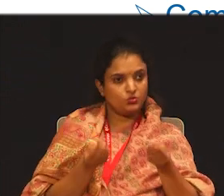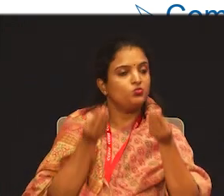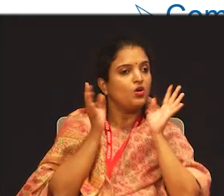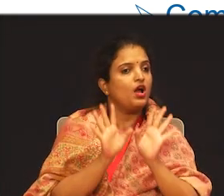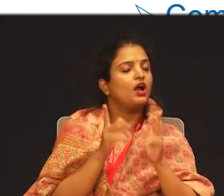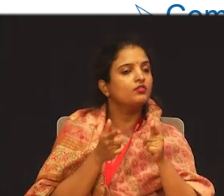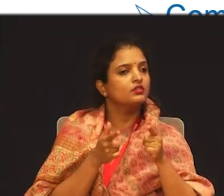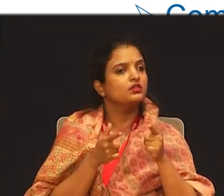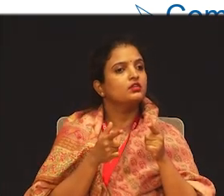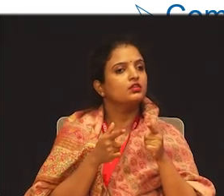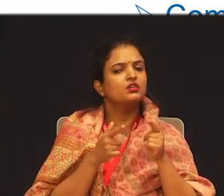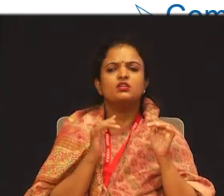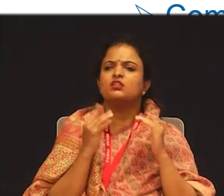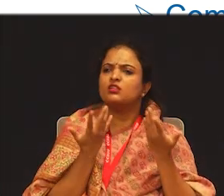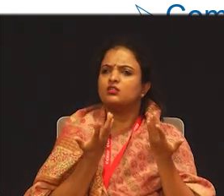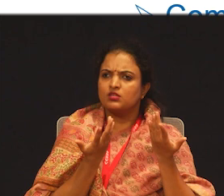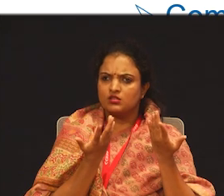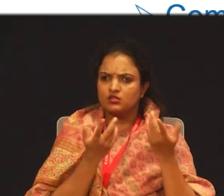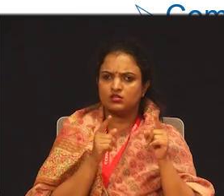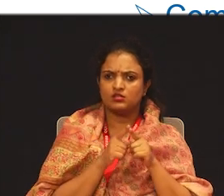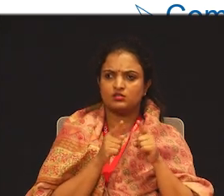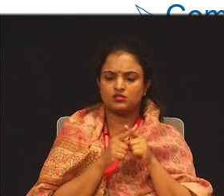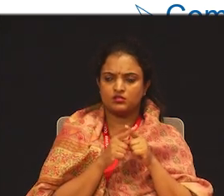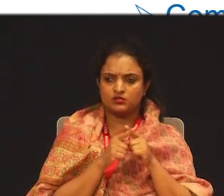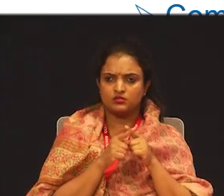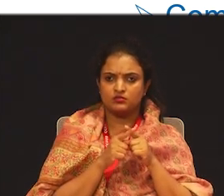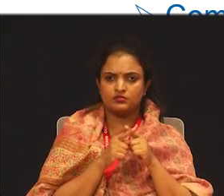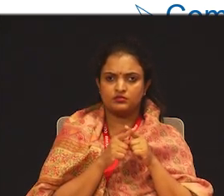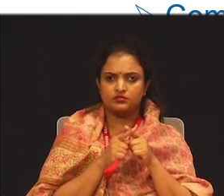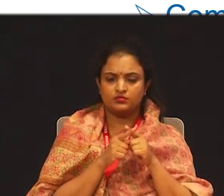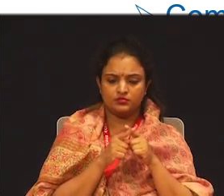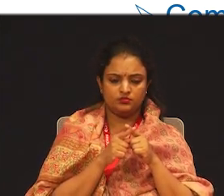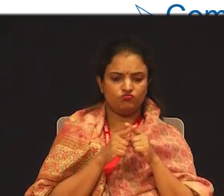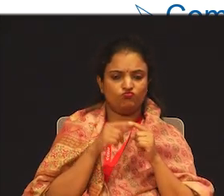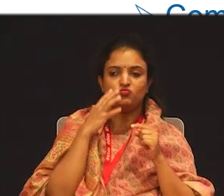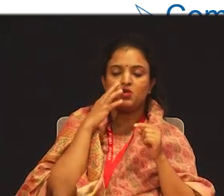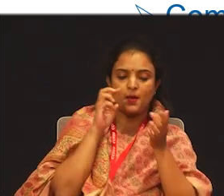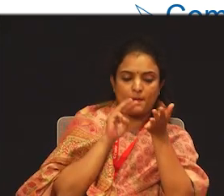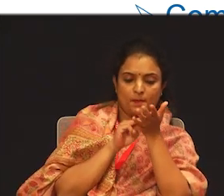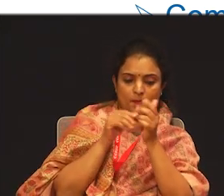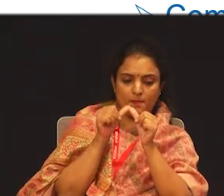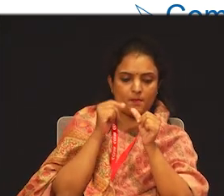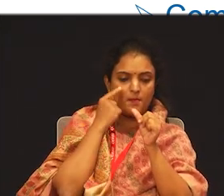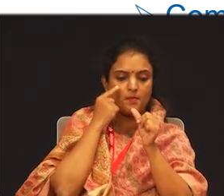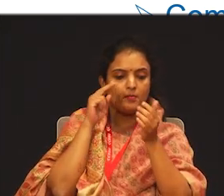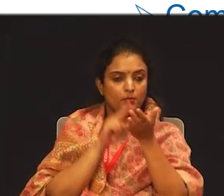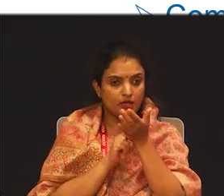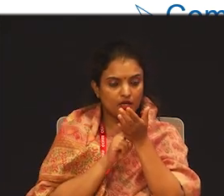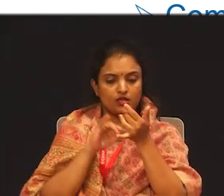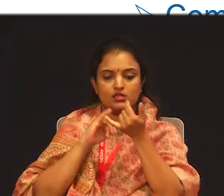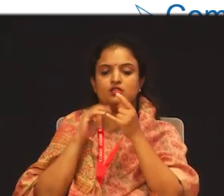field. So what is mainstreaming? Mainstreaming is when children